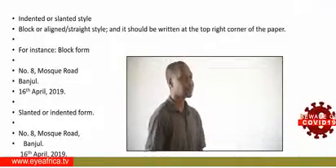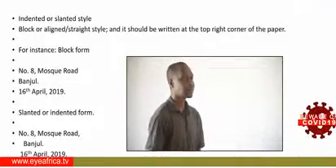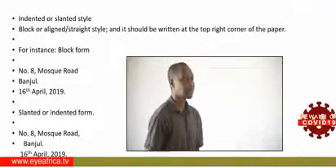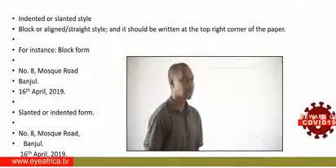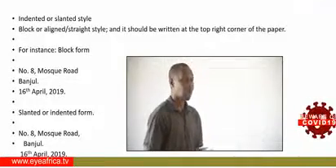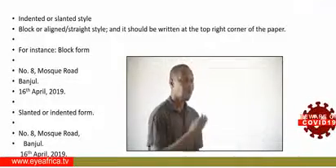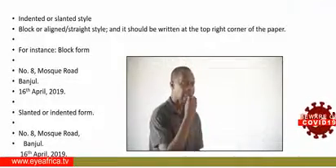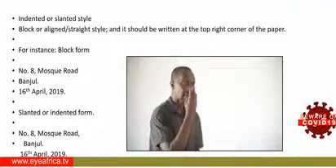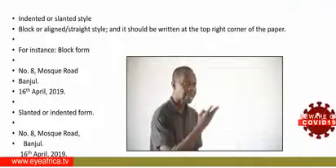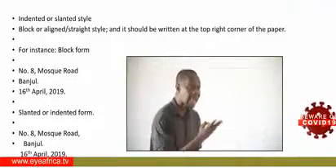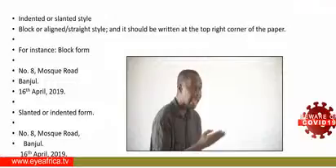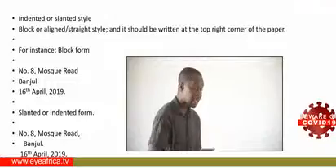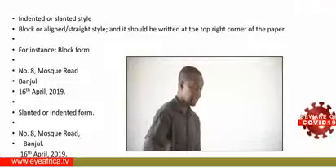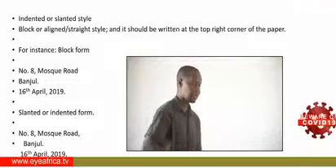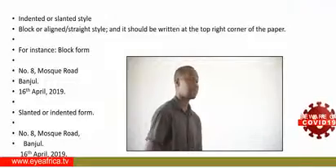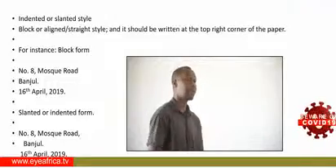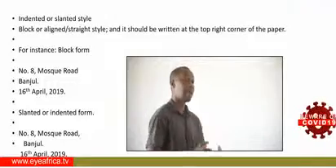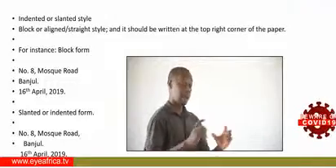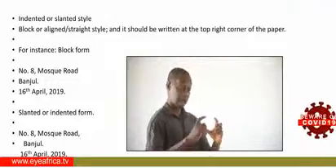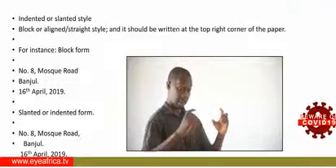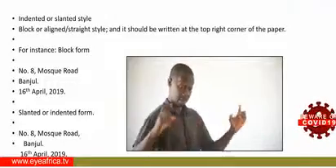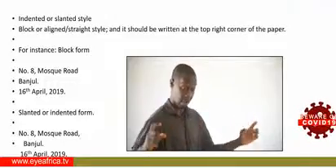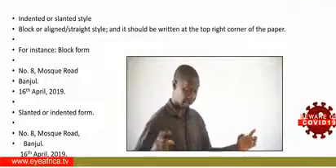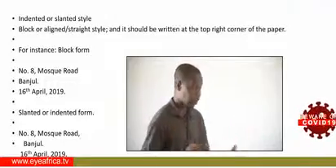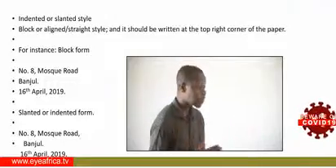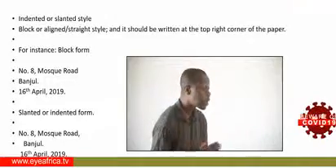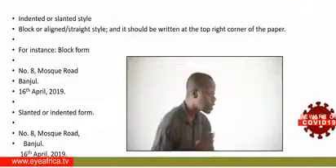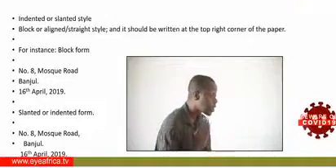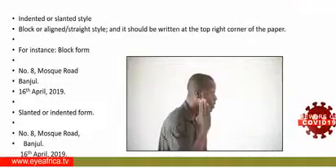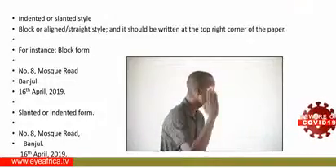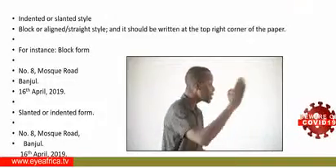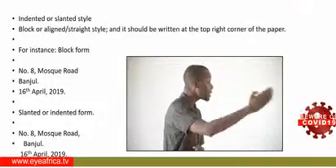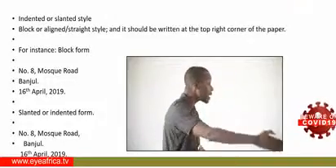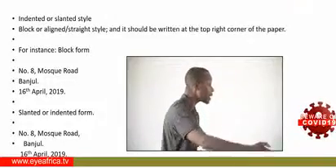we are saying block form is otherwise called the straight form.